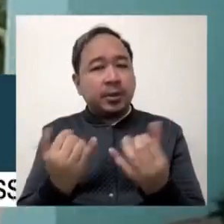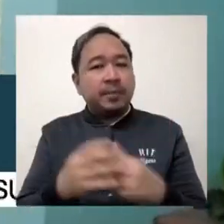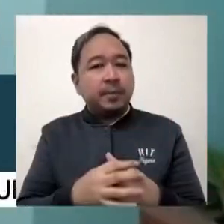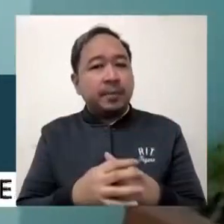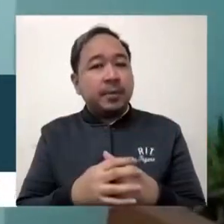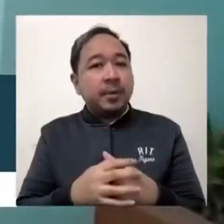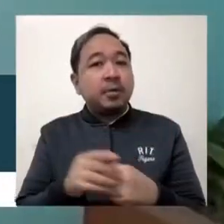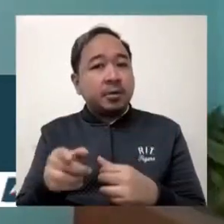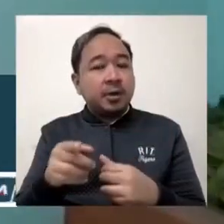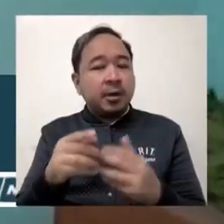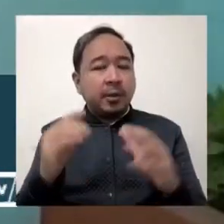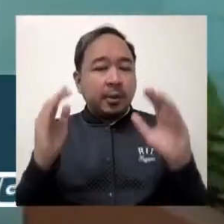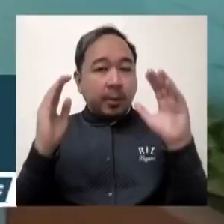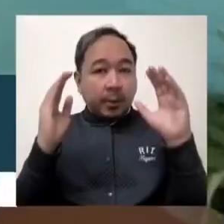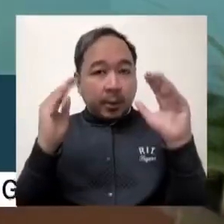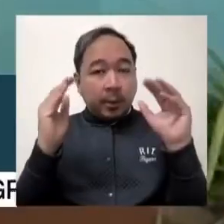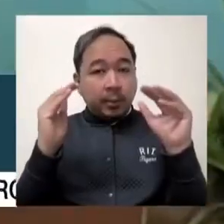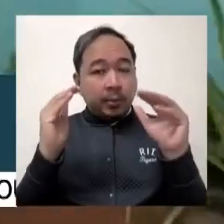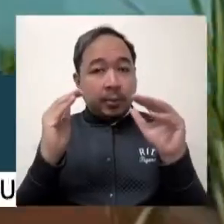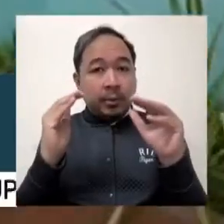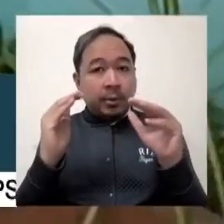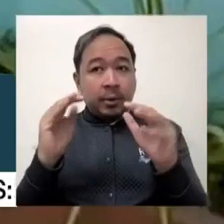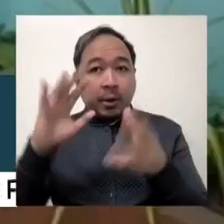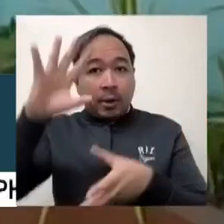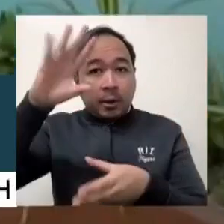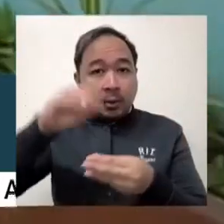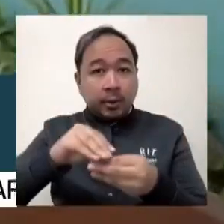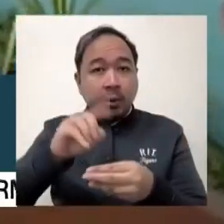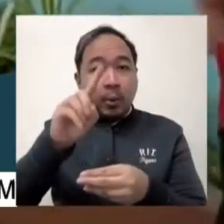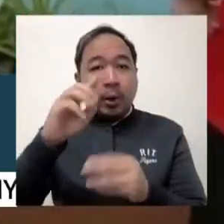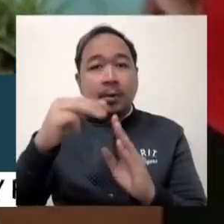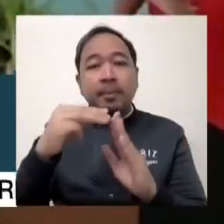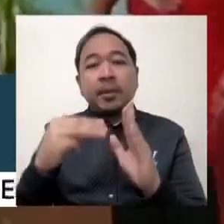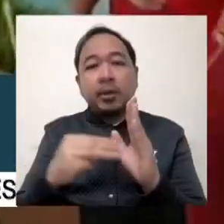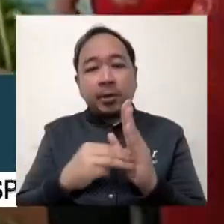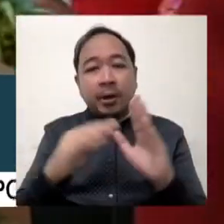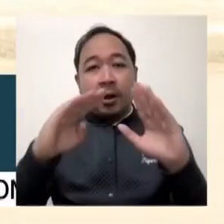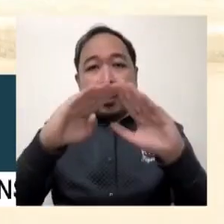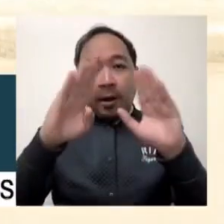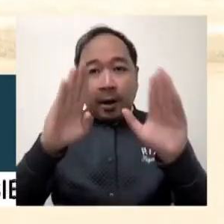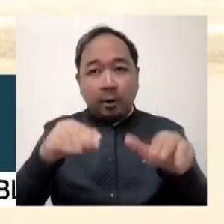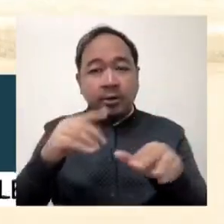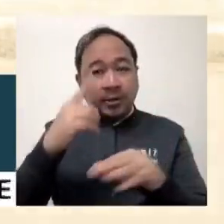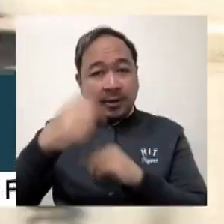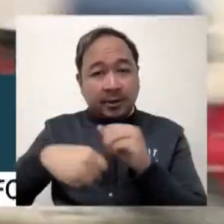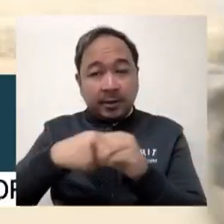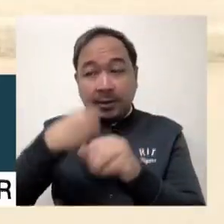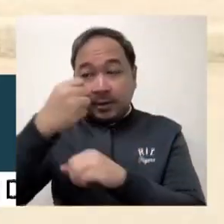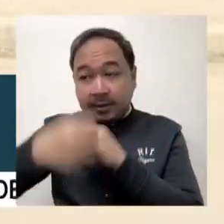targets or it seeks to build 1 million housing units annually in the next 6 years.